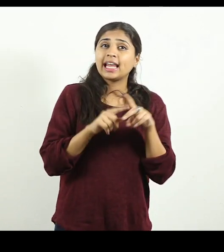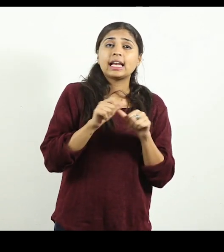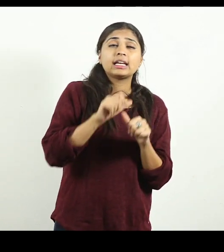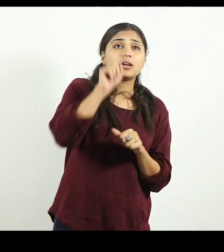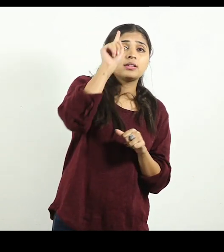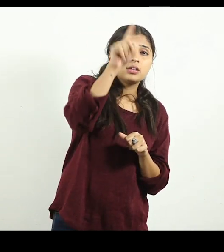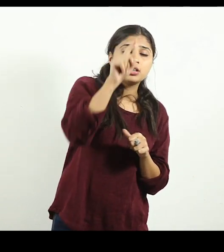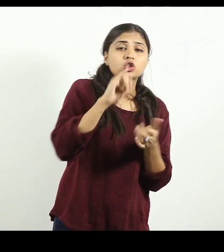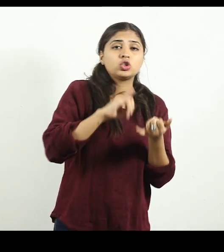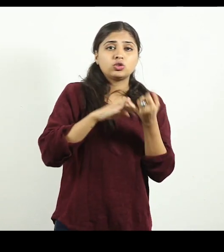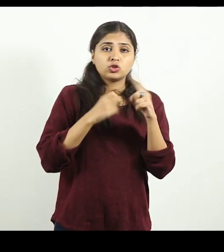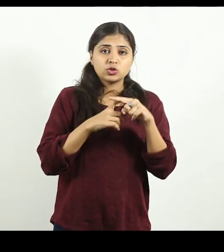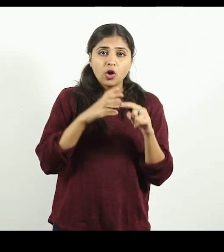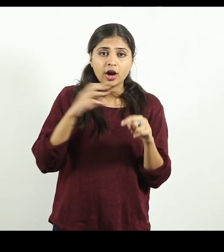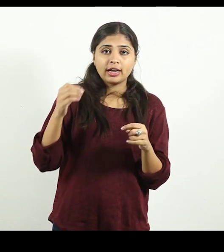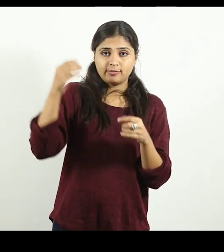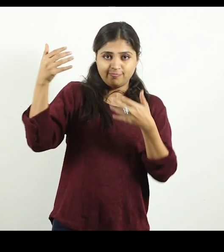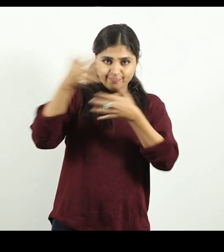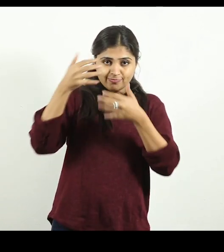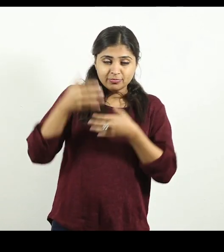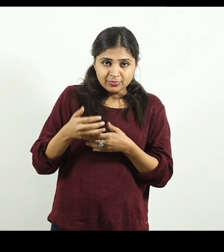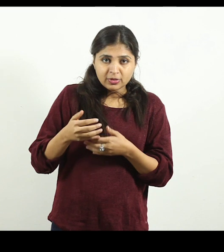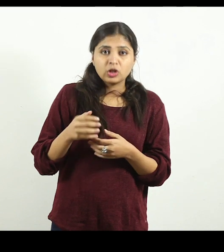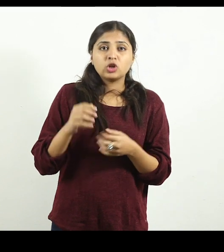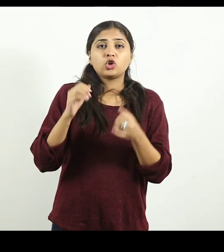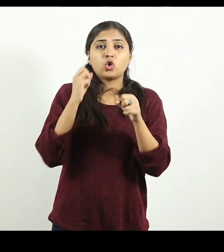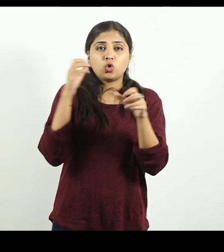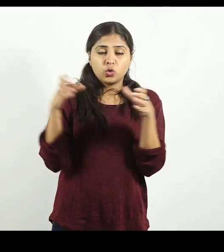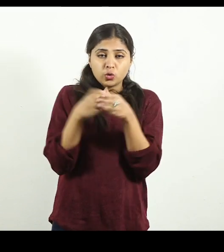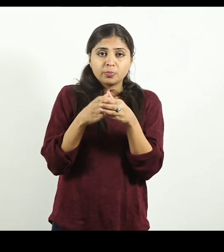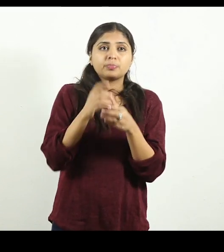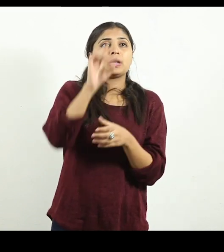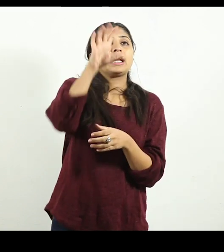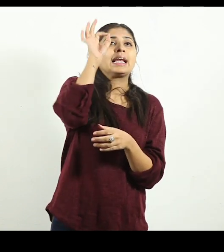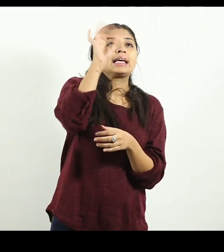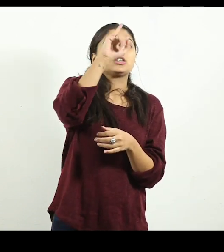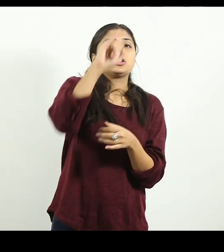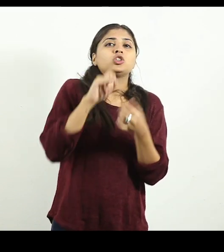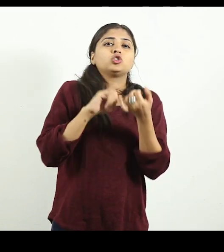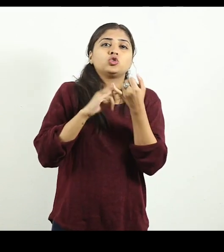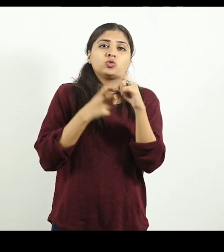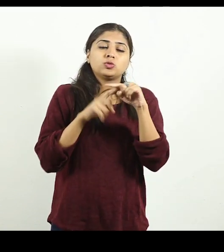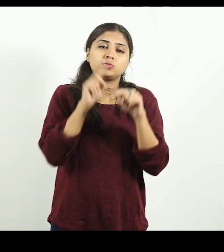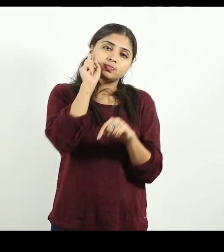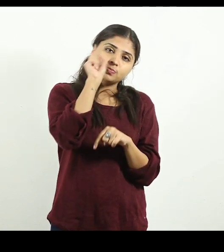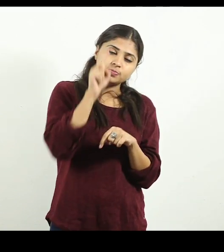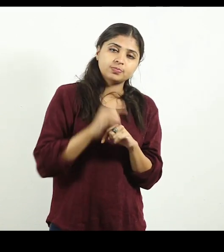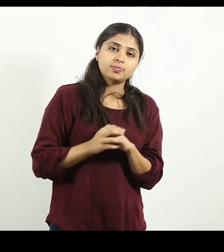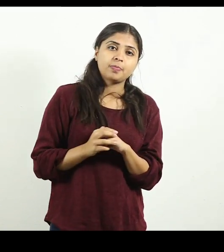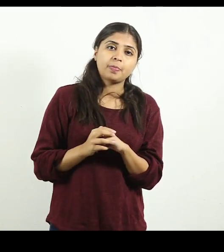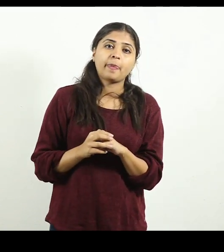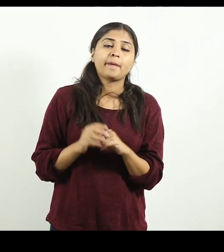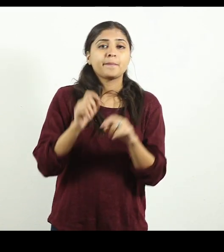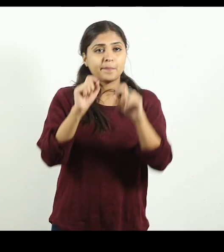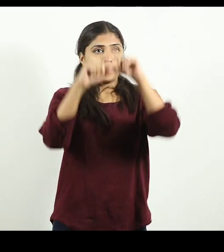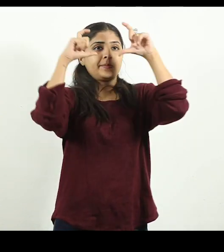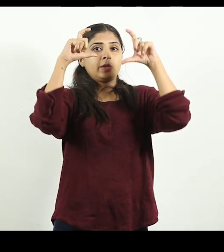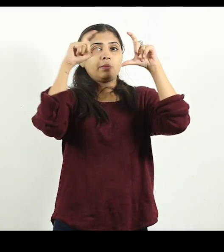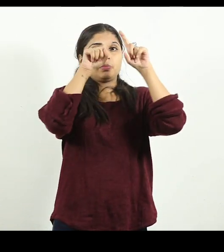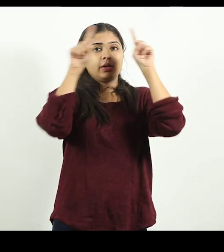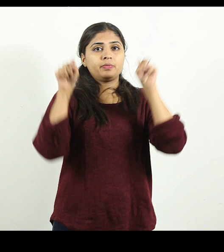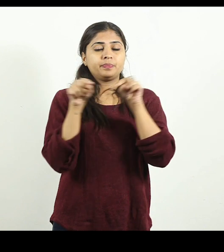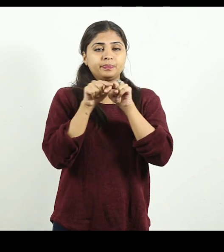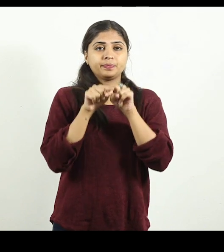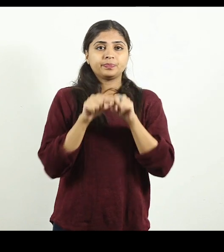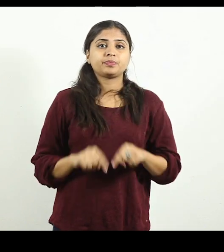dialog box will appear. Under Column in the Sort box, In the Sort By box, select the first column